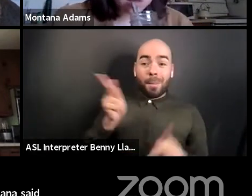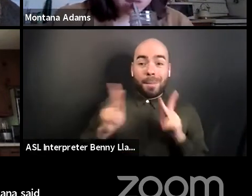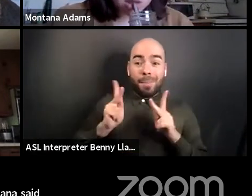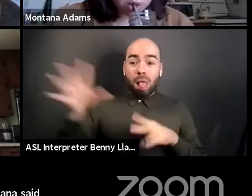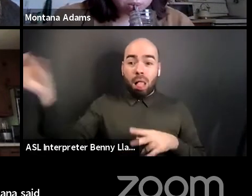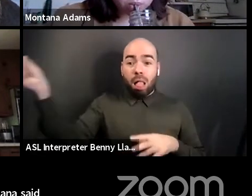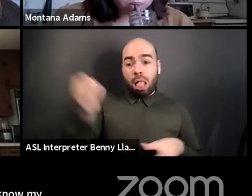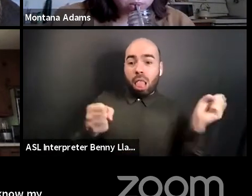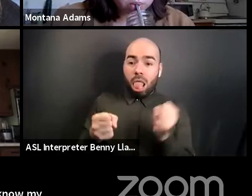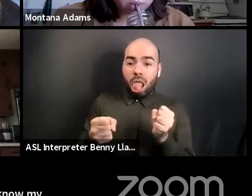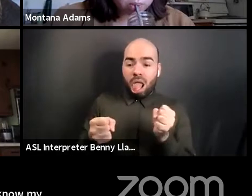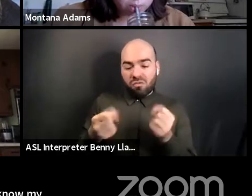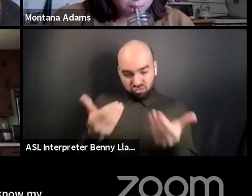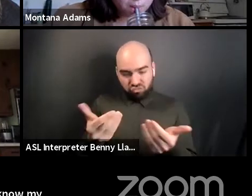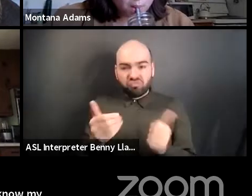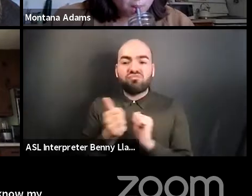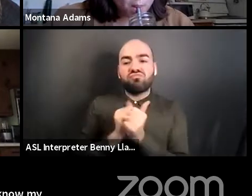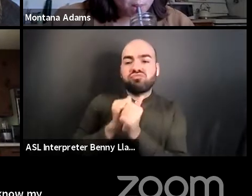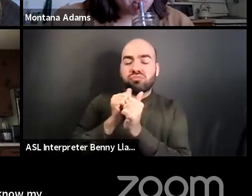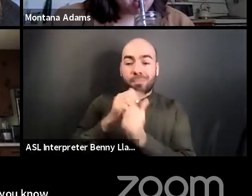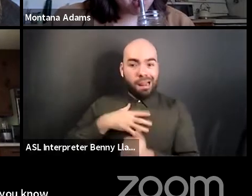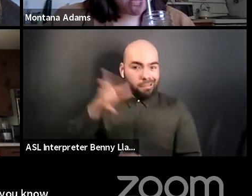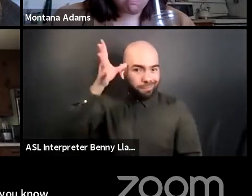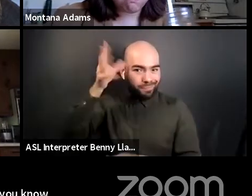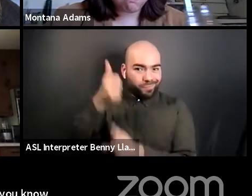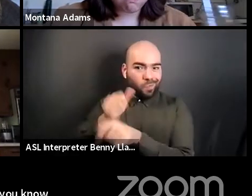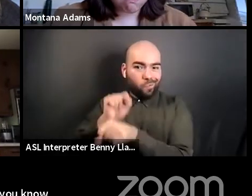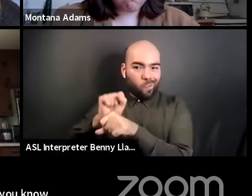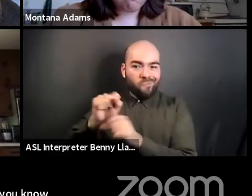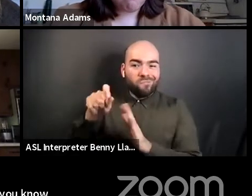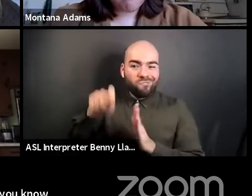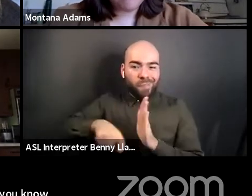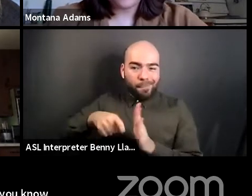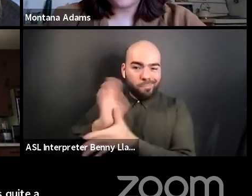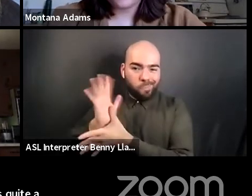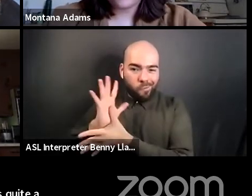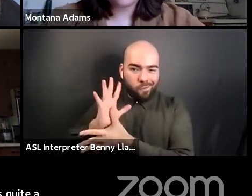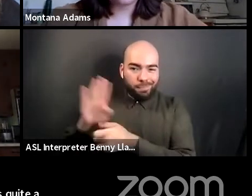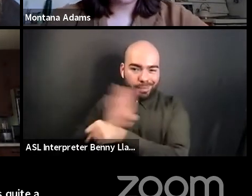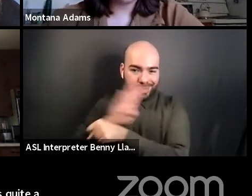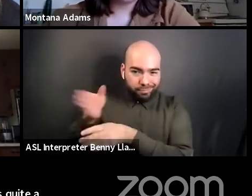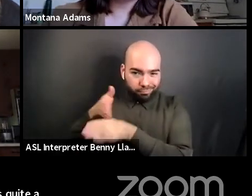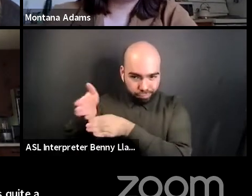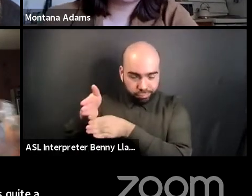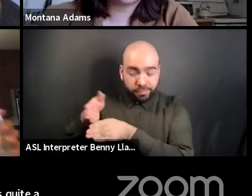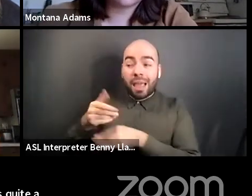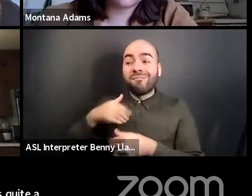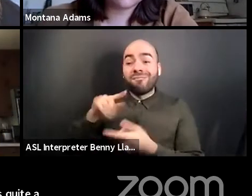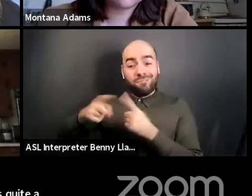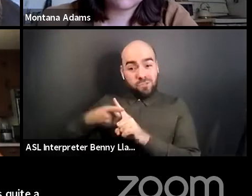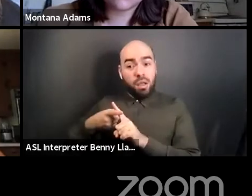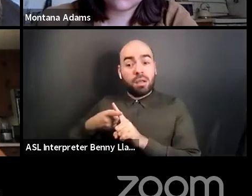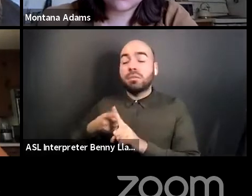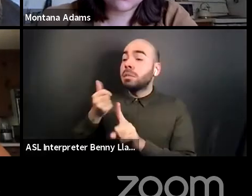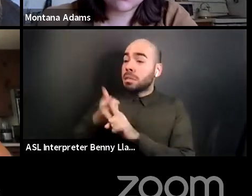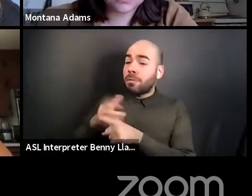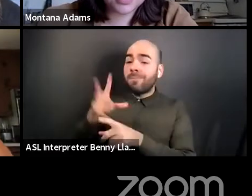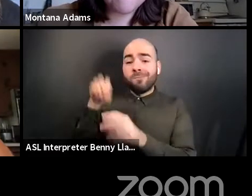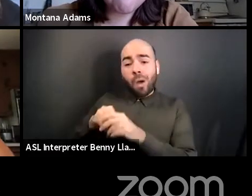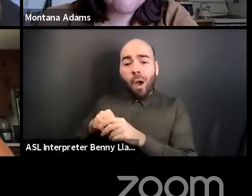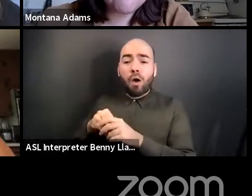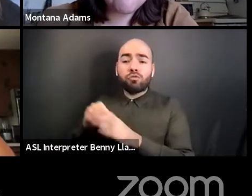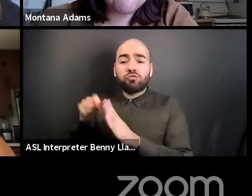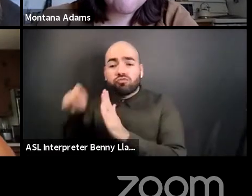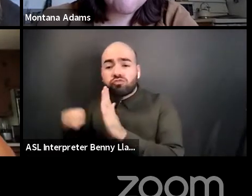dad works in the film industry, and he has quite a few friends who have gone to direct or produce